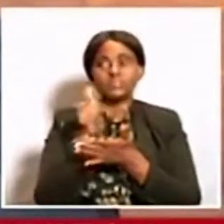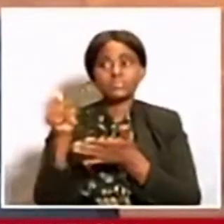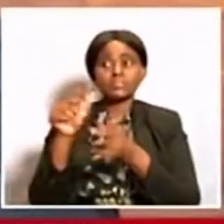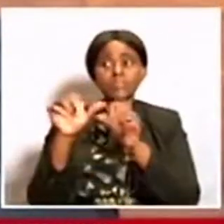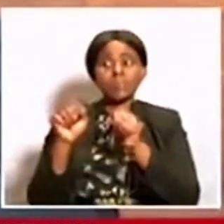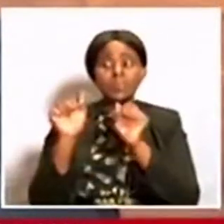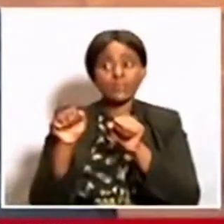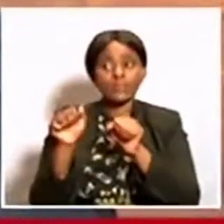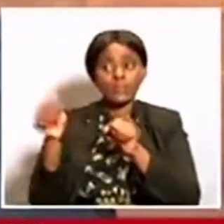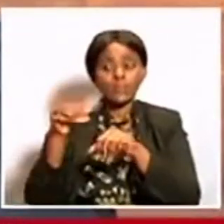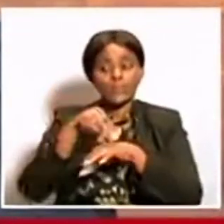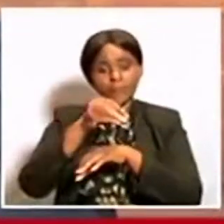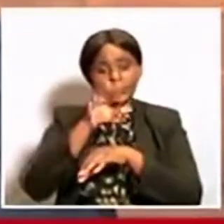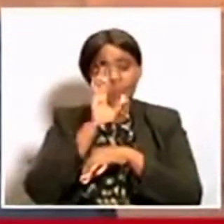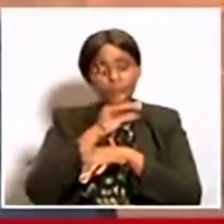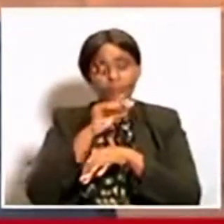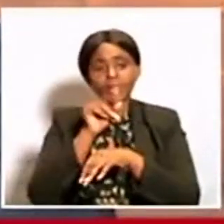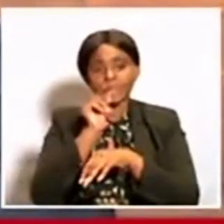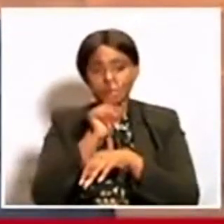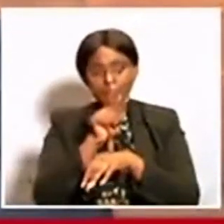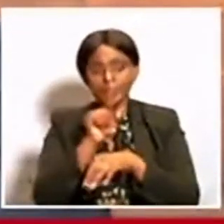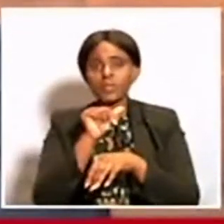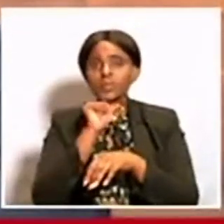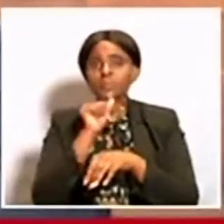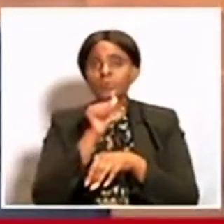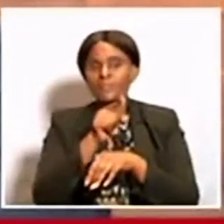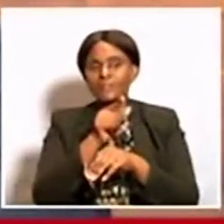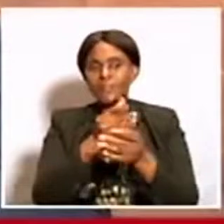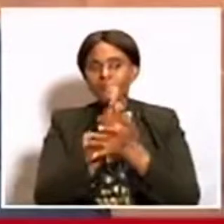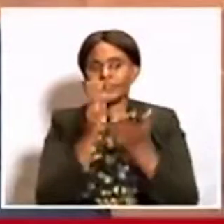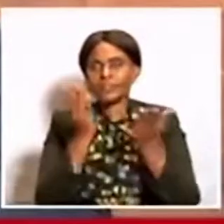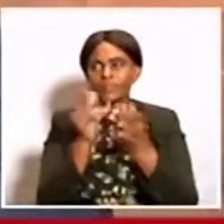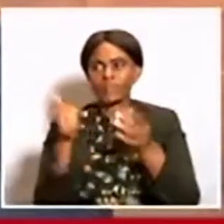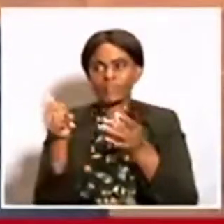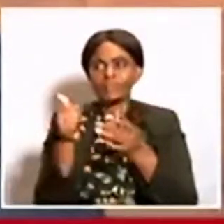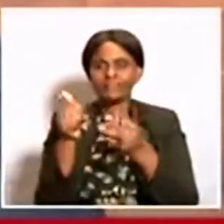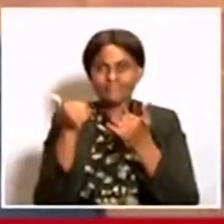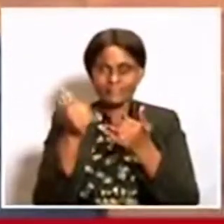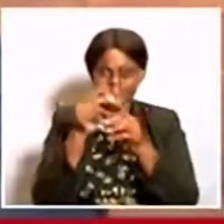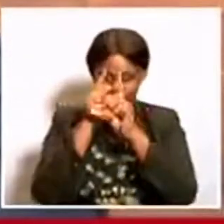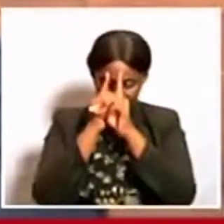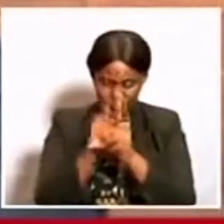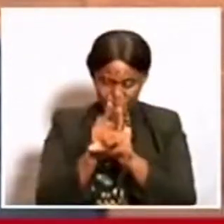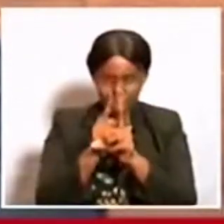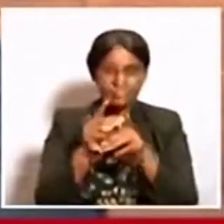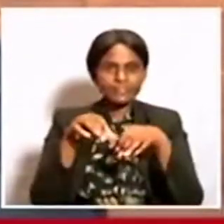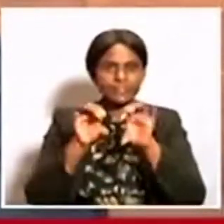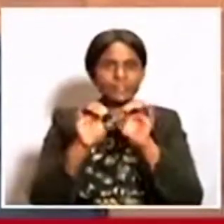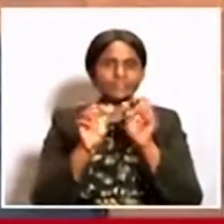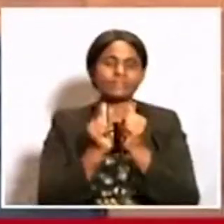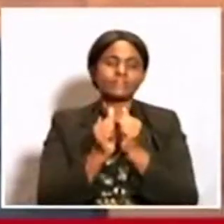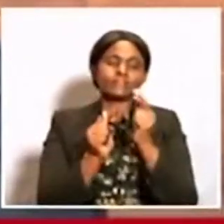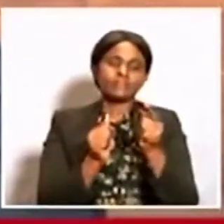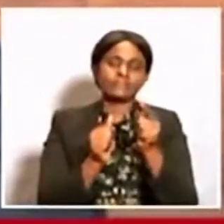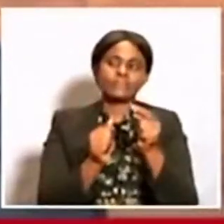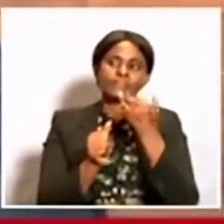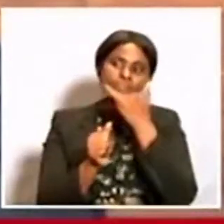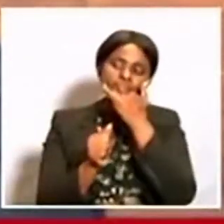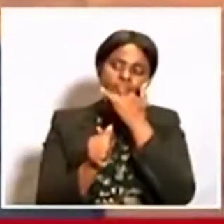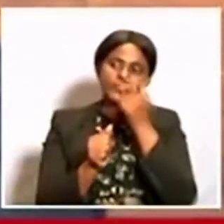confirm that she was advised that this isn't right, and then she decided to go ahead doing the